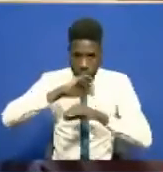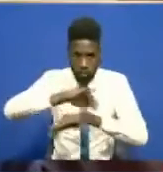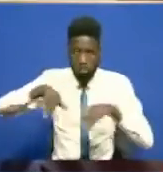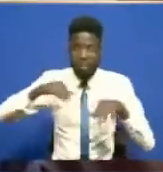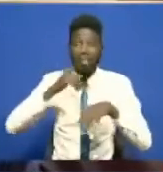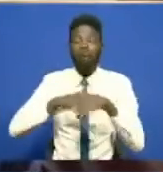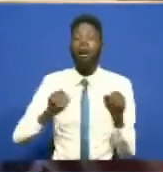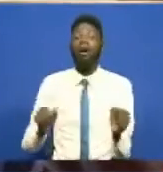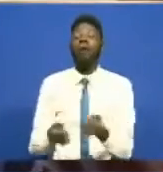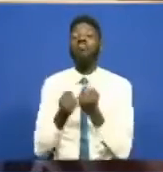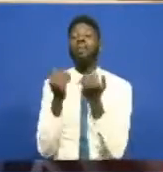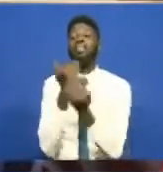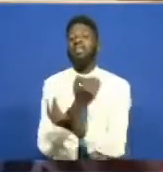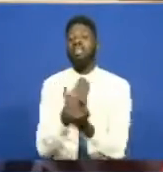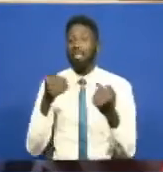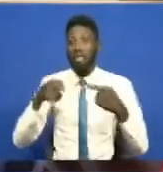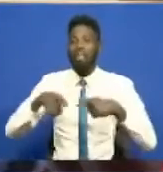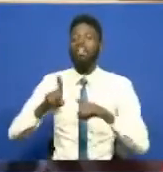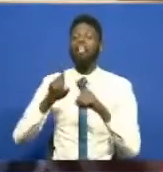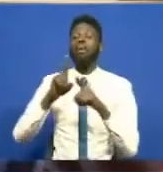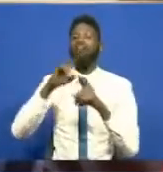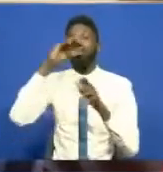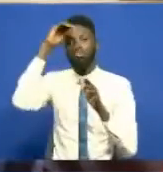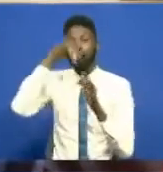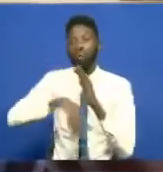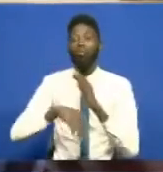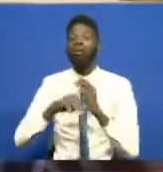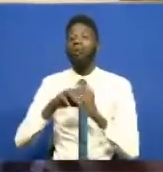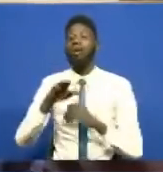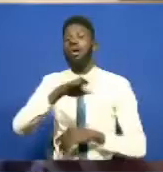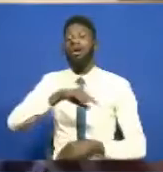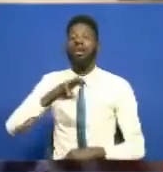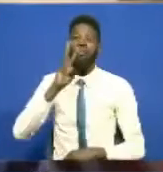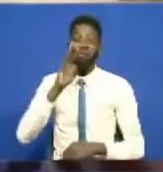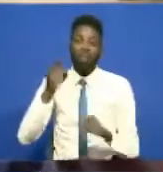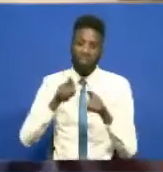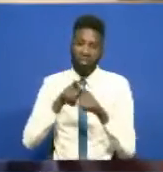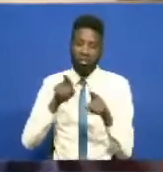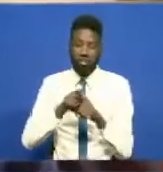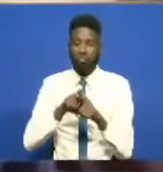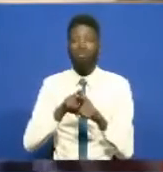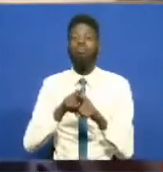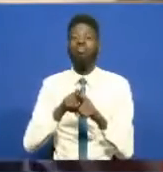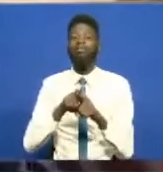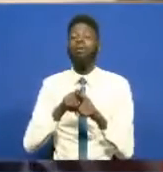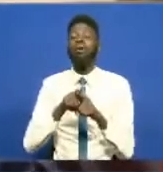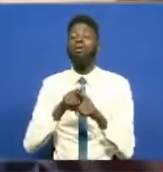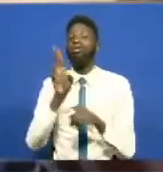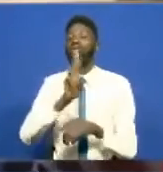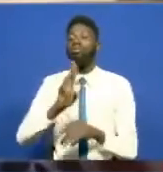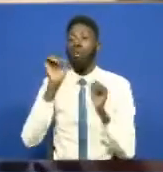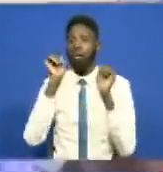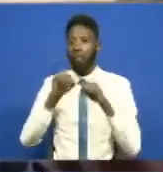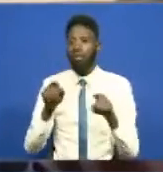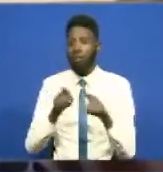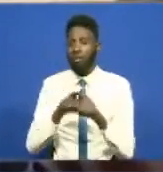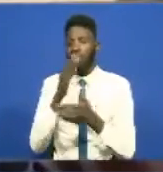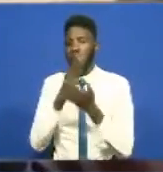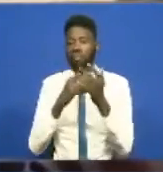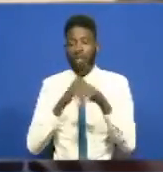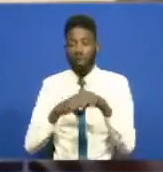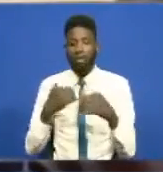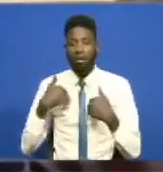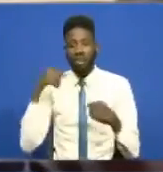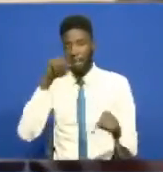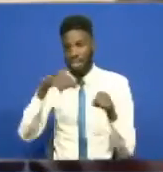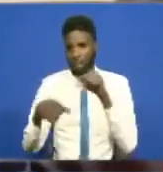in a dam. We can have those divers do the same. And then chemical incidences. They'll also